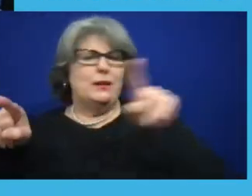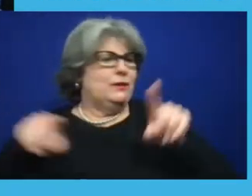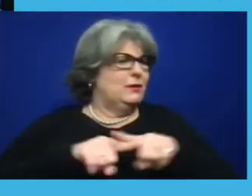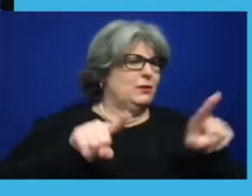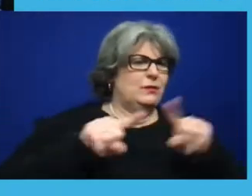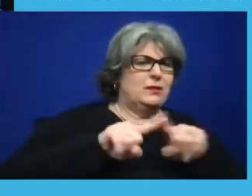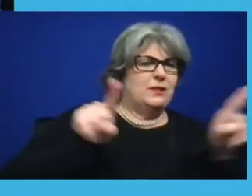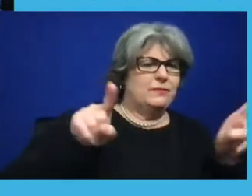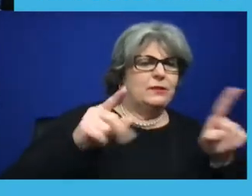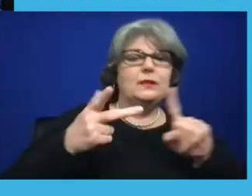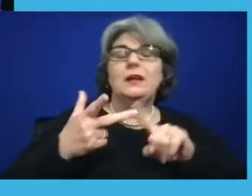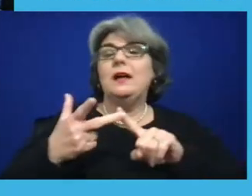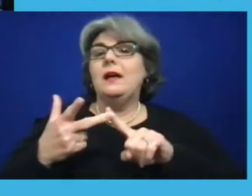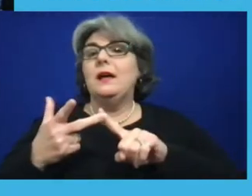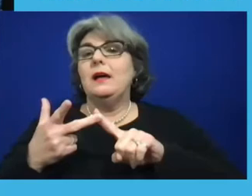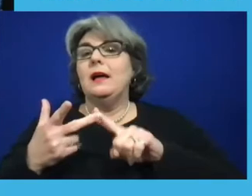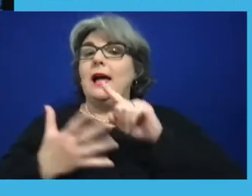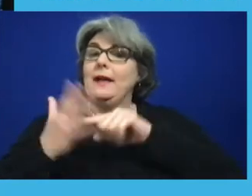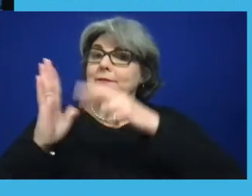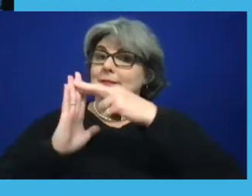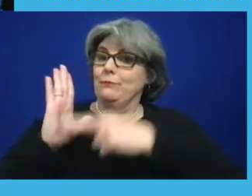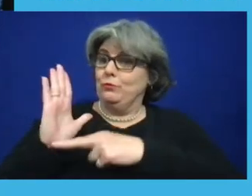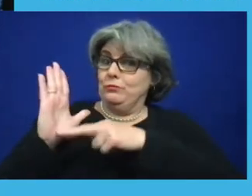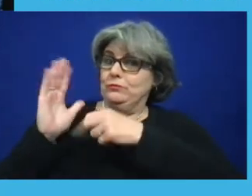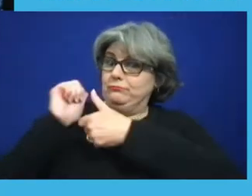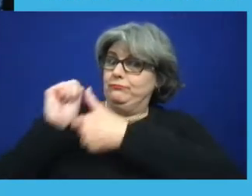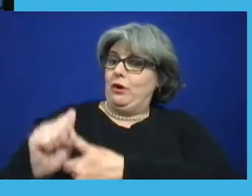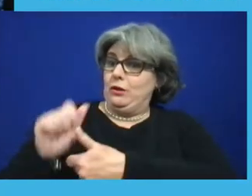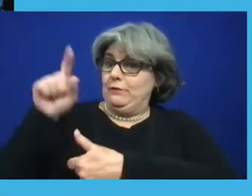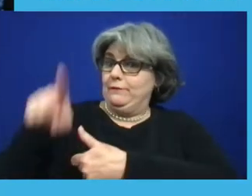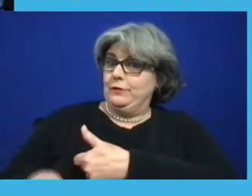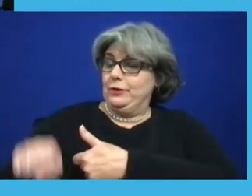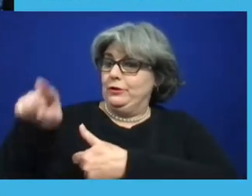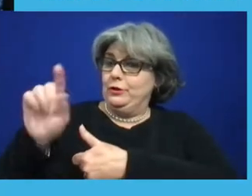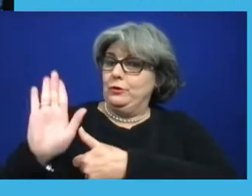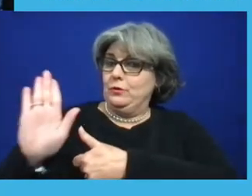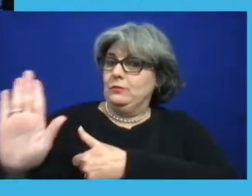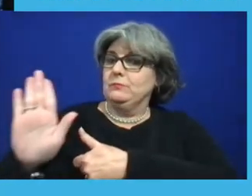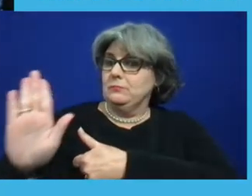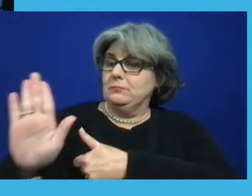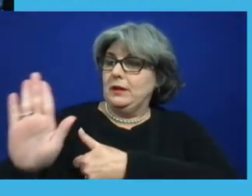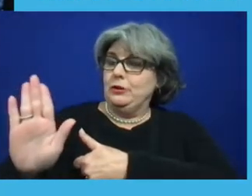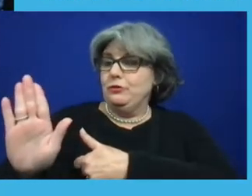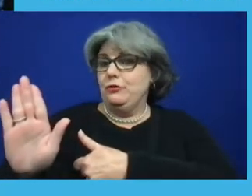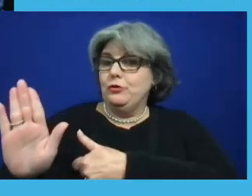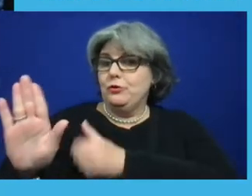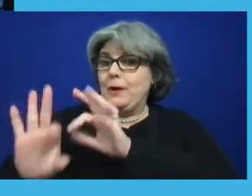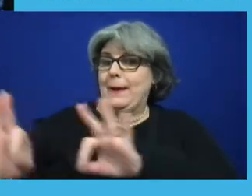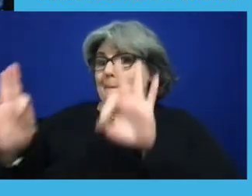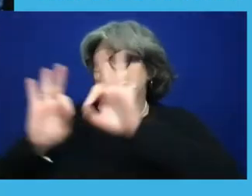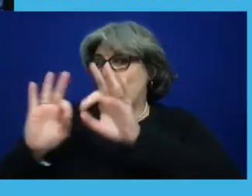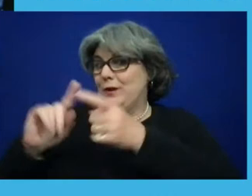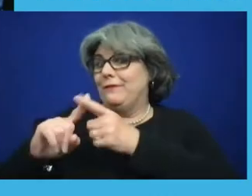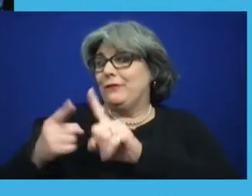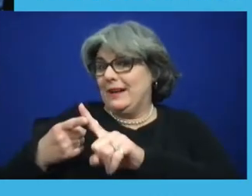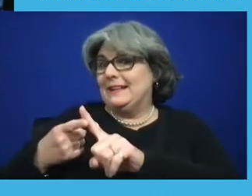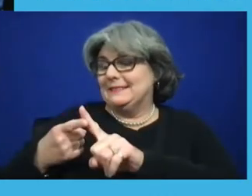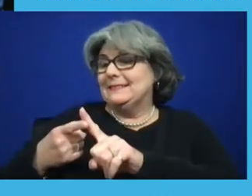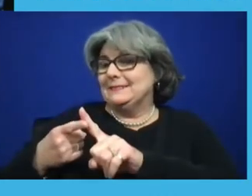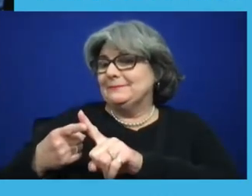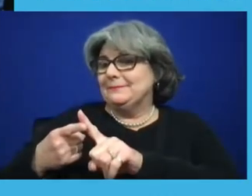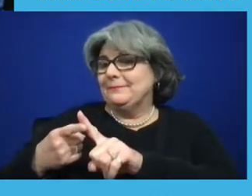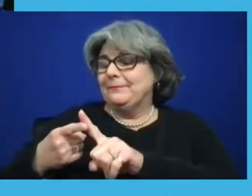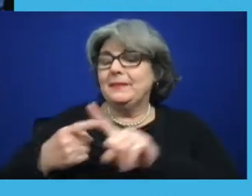Being in the habit of saying one thing and doing another. Being in the habit of having certain rules for you and